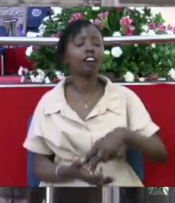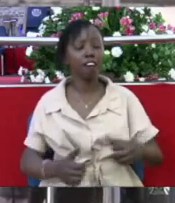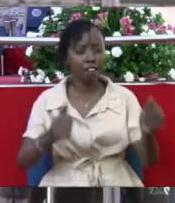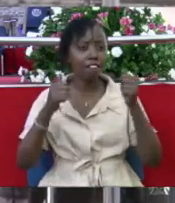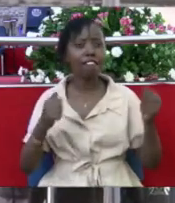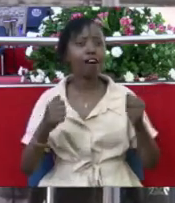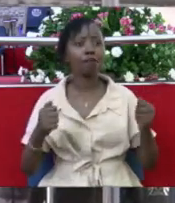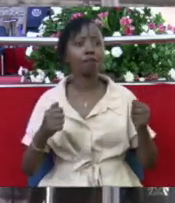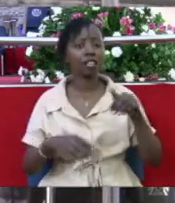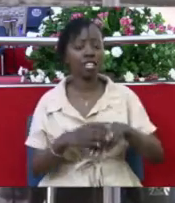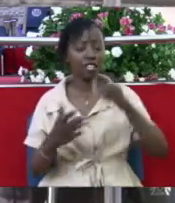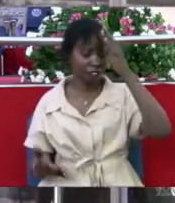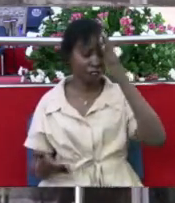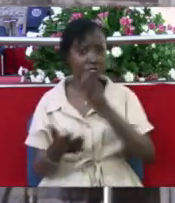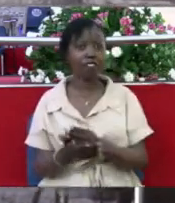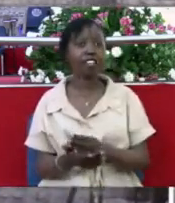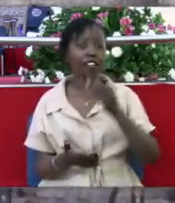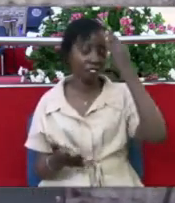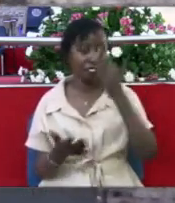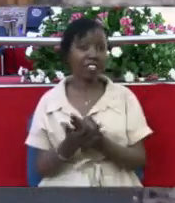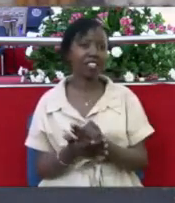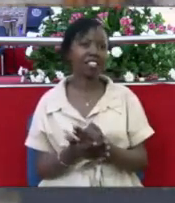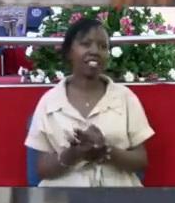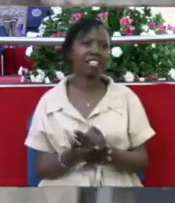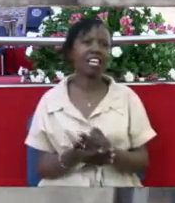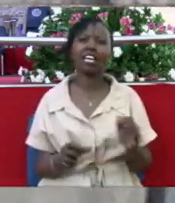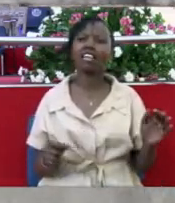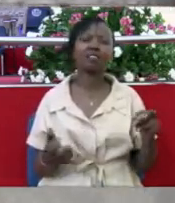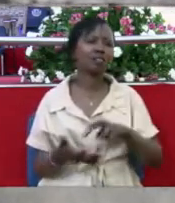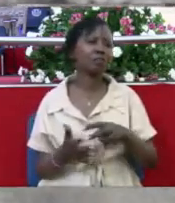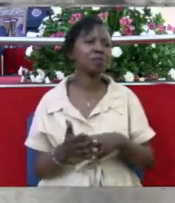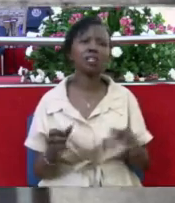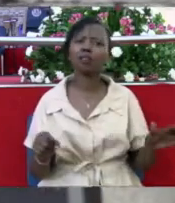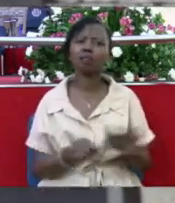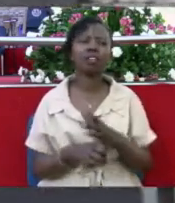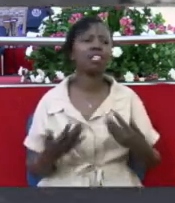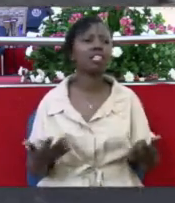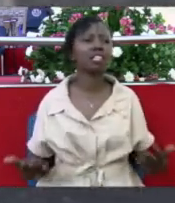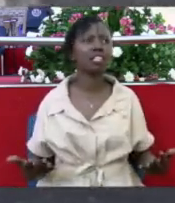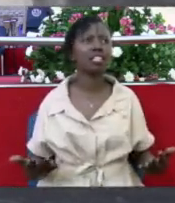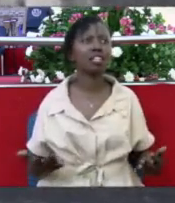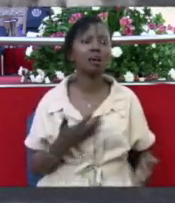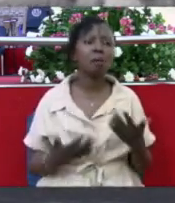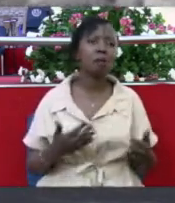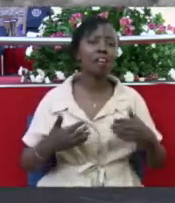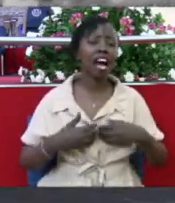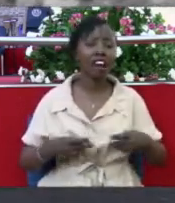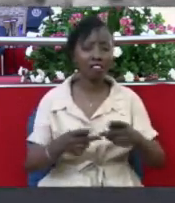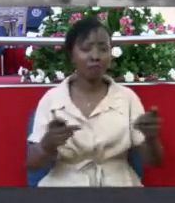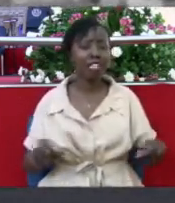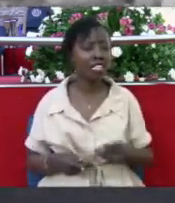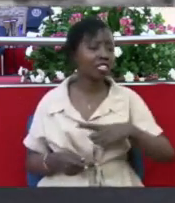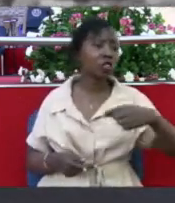kwa imani yetu. And it may mean many things. It may mean there are spaces we will not walk to because we keep telling those